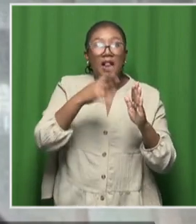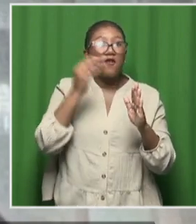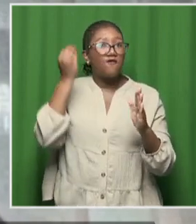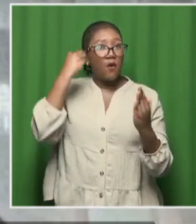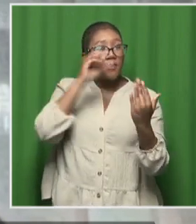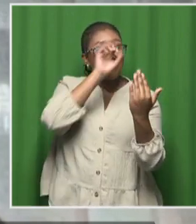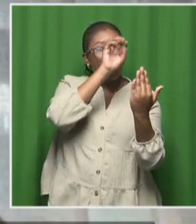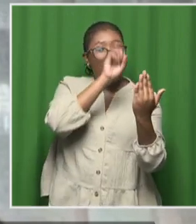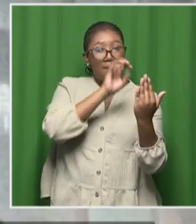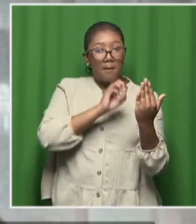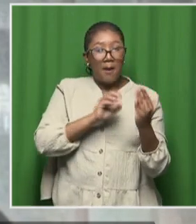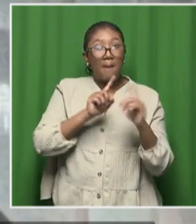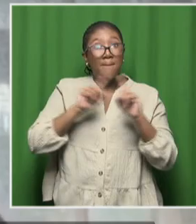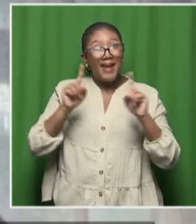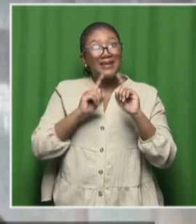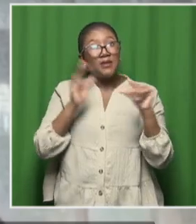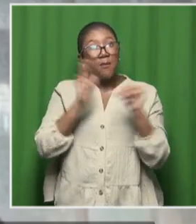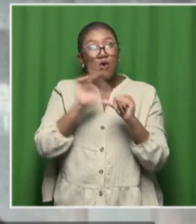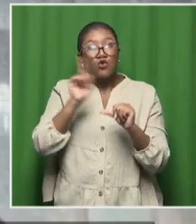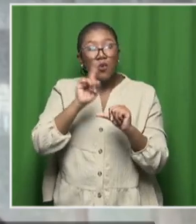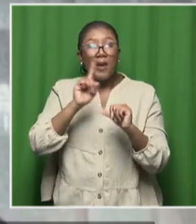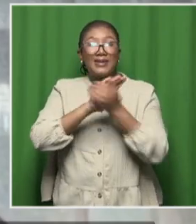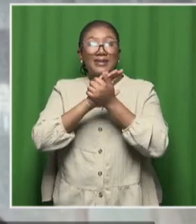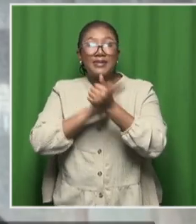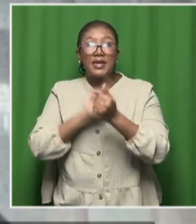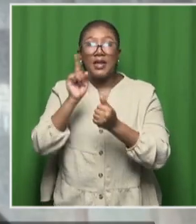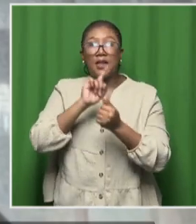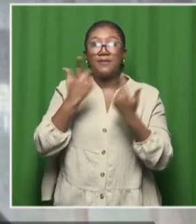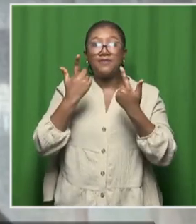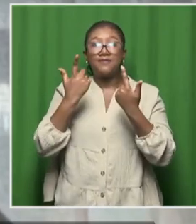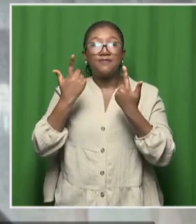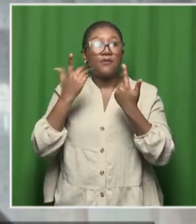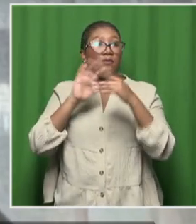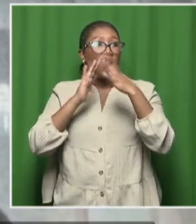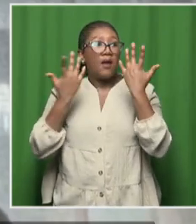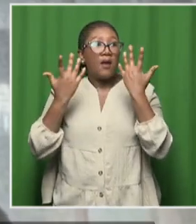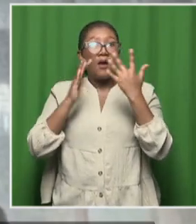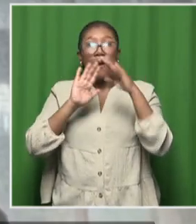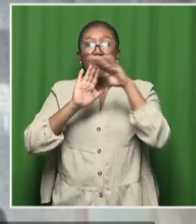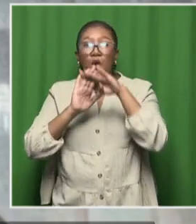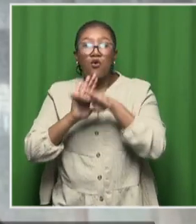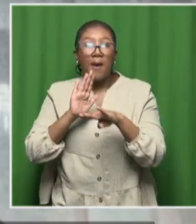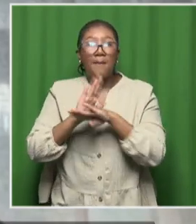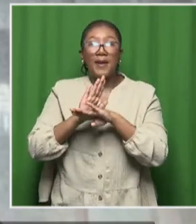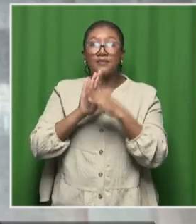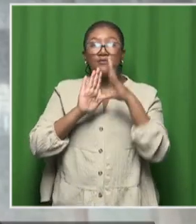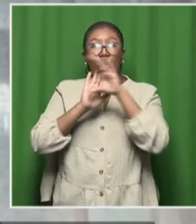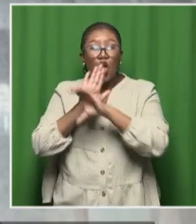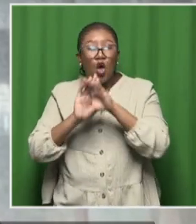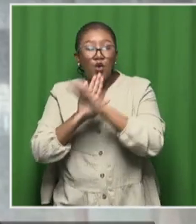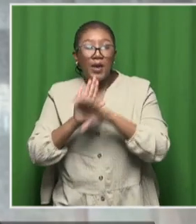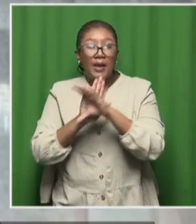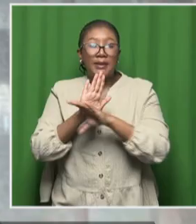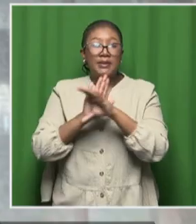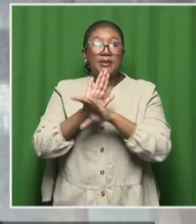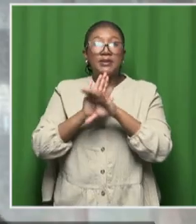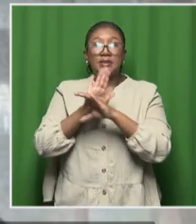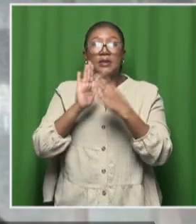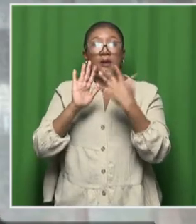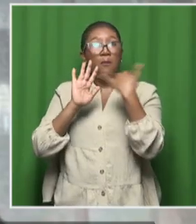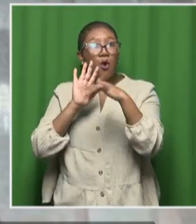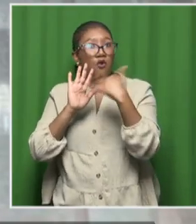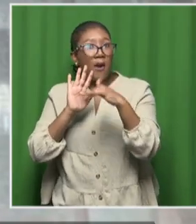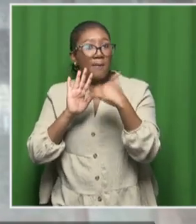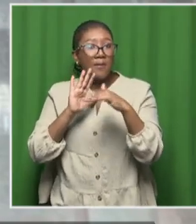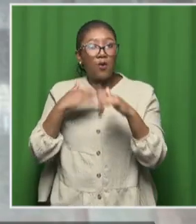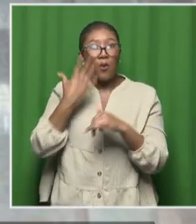need to learn the extra skills, like programming skills and mainly programming, right? And just using that